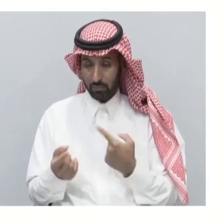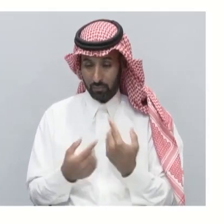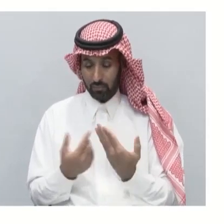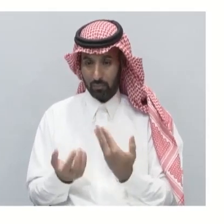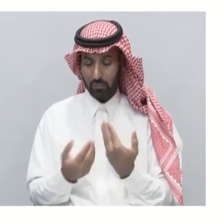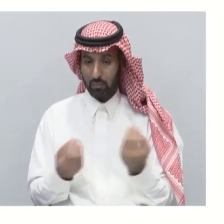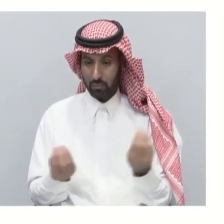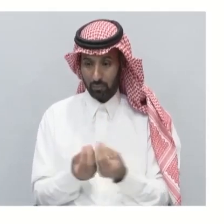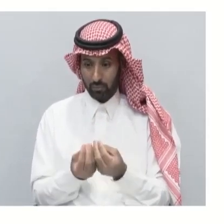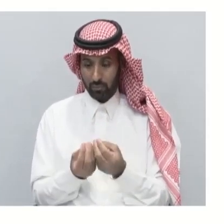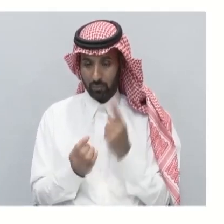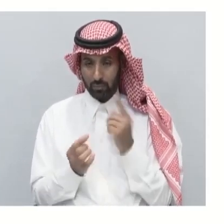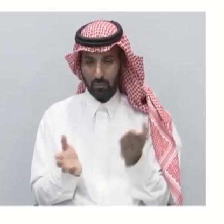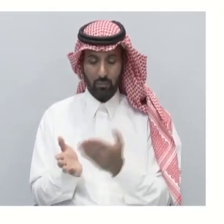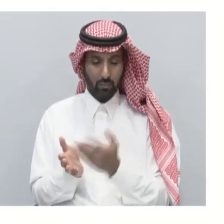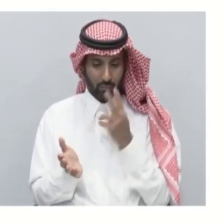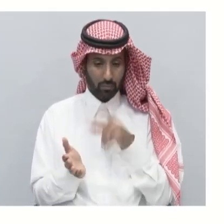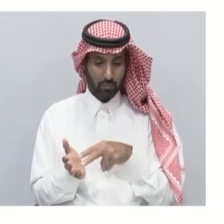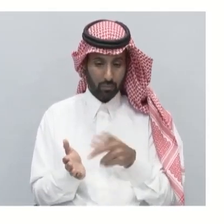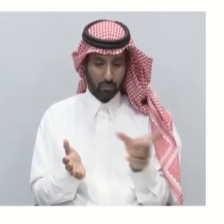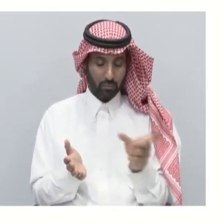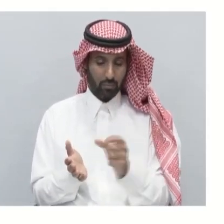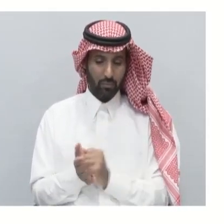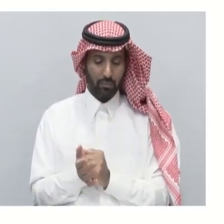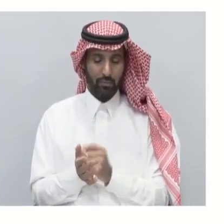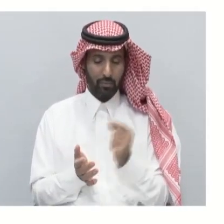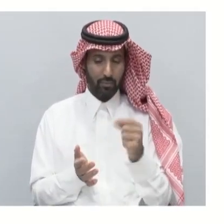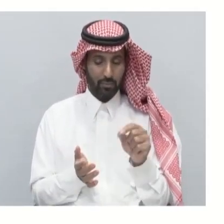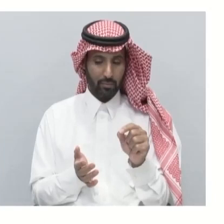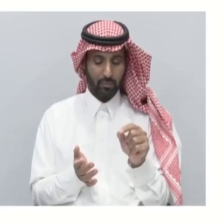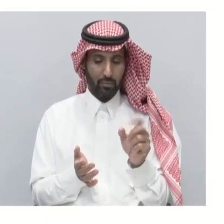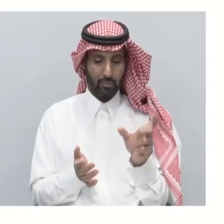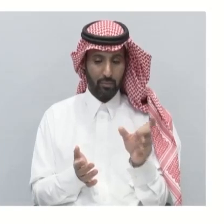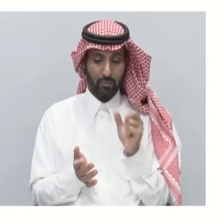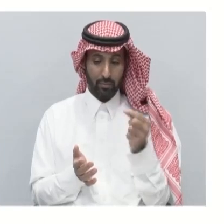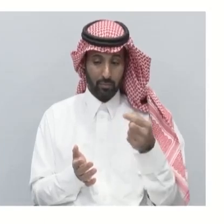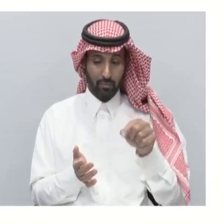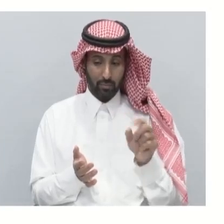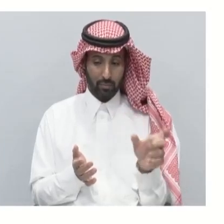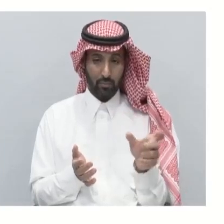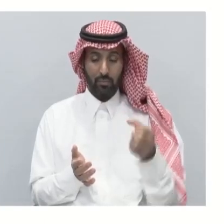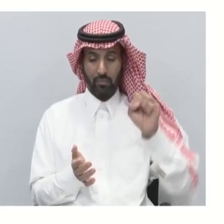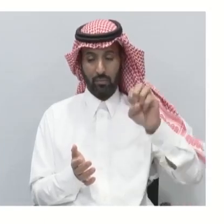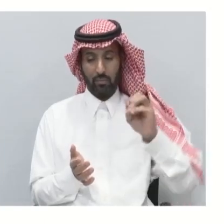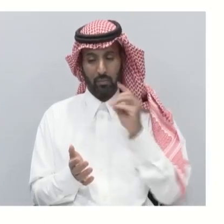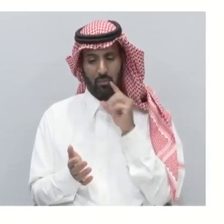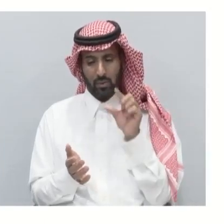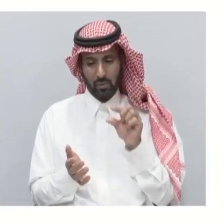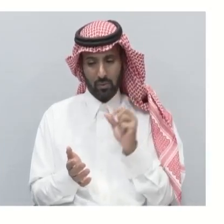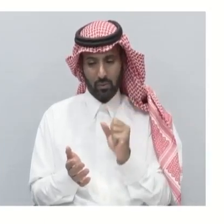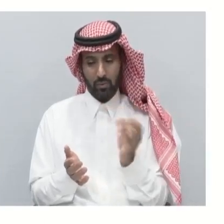time together. Let's try to check this one. And here we can put a comma and so small